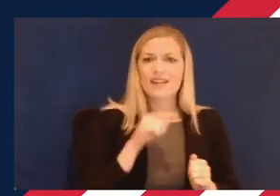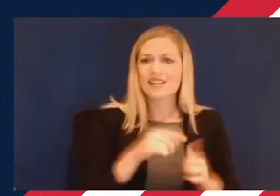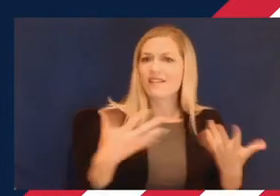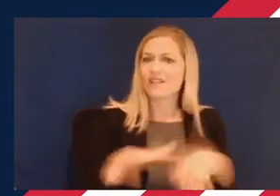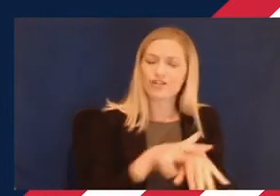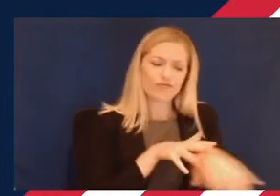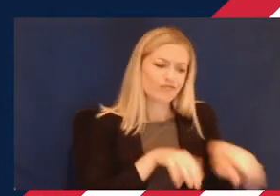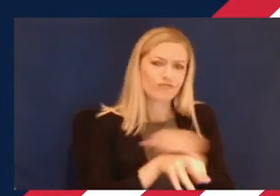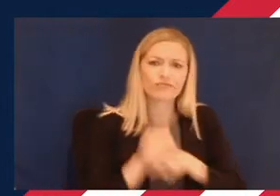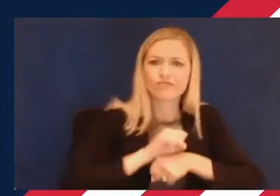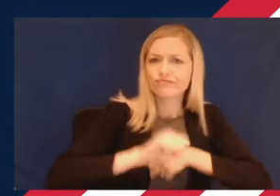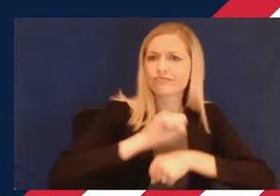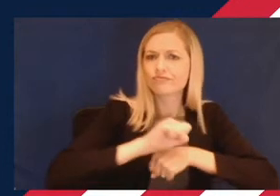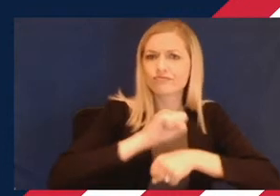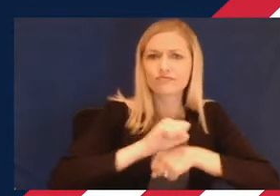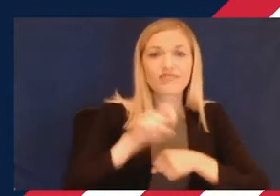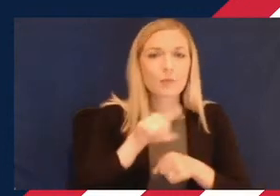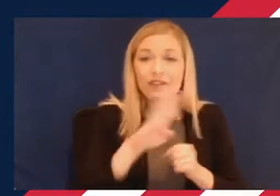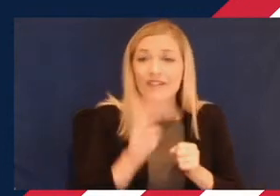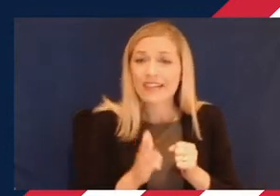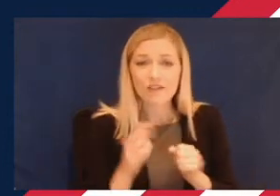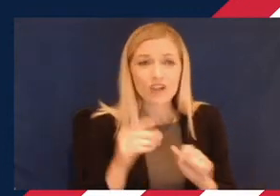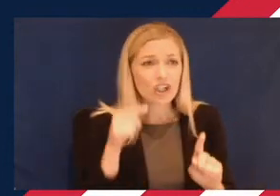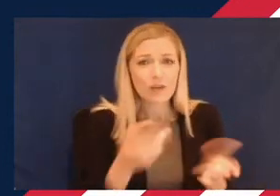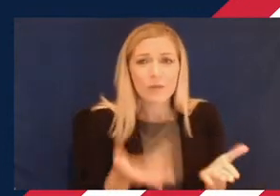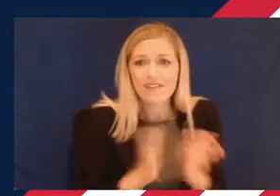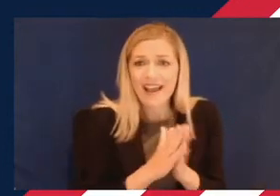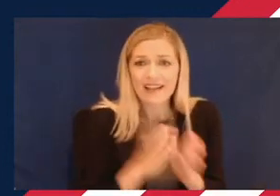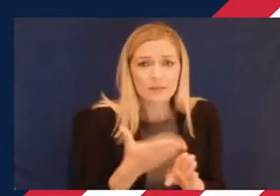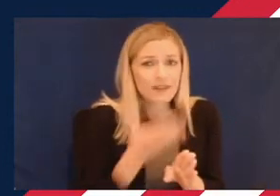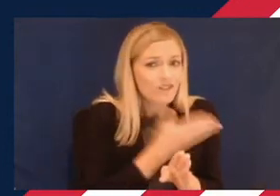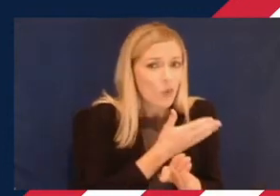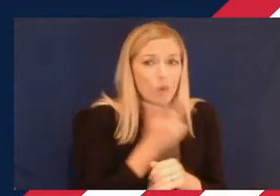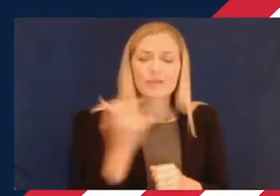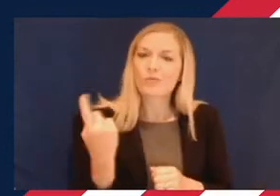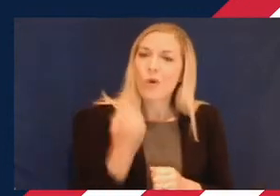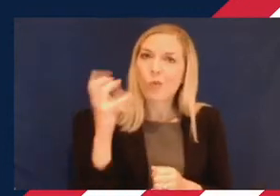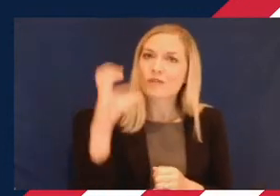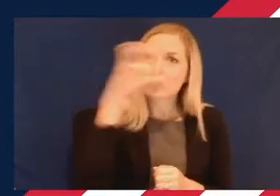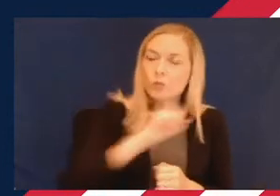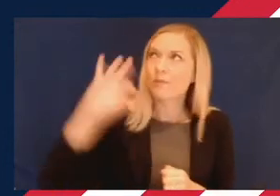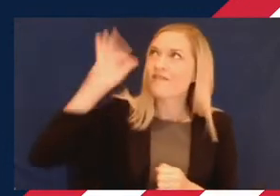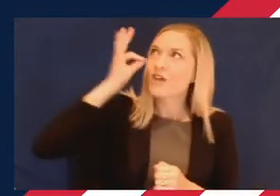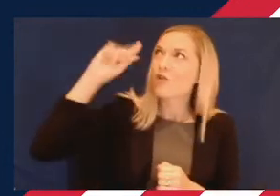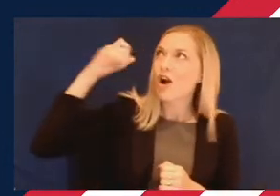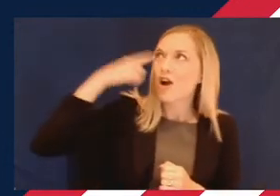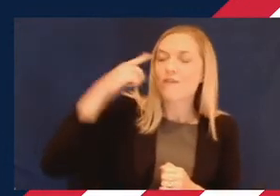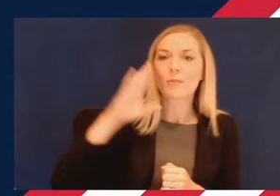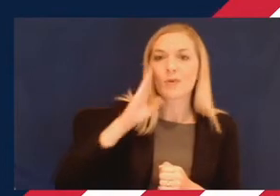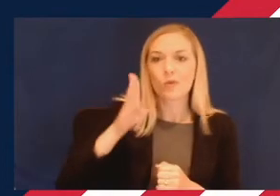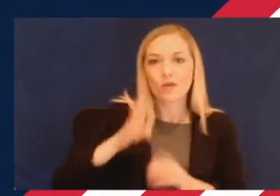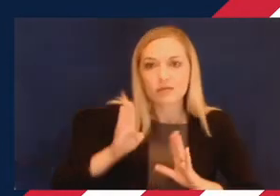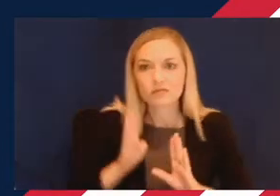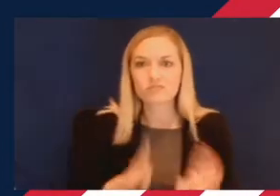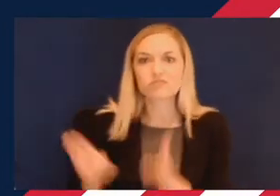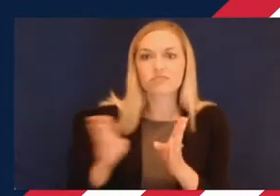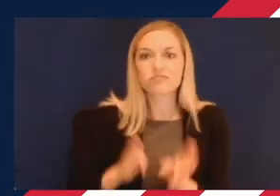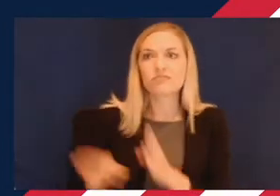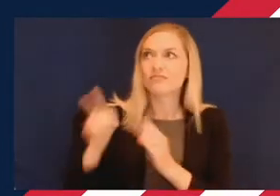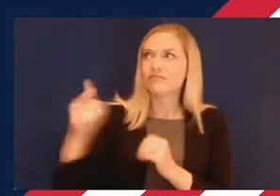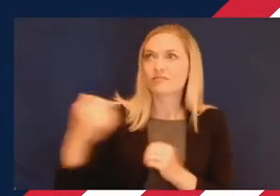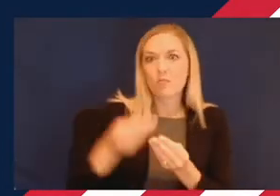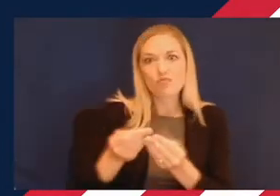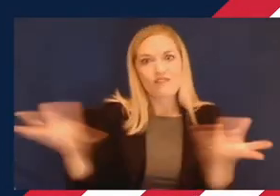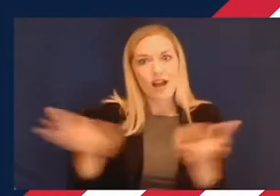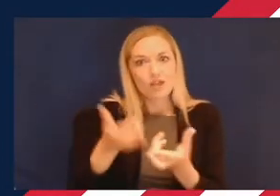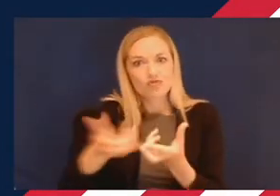there was always the assumption that the federal government would do all the preparedness and the planning and have the resources. I think a couple of